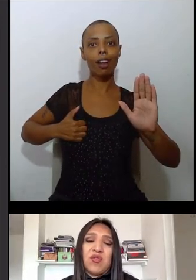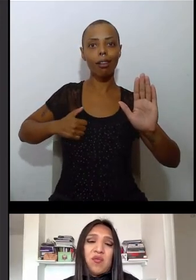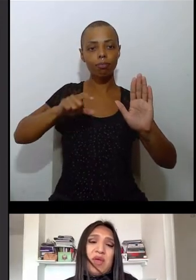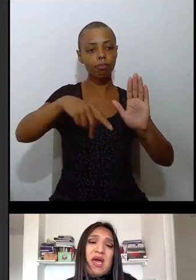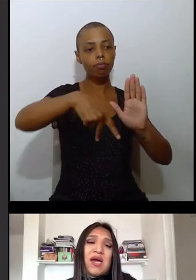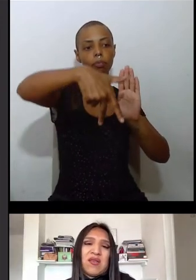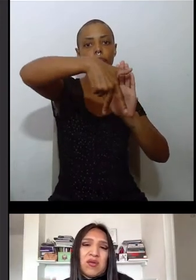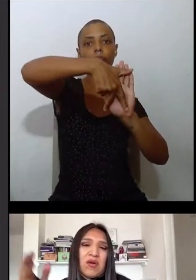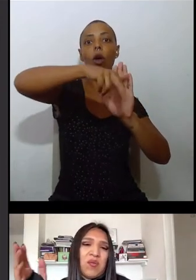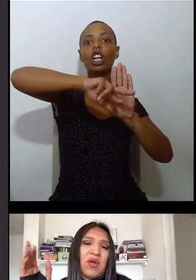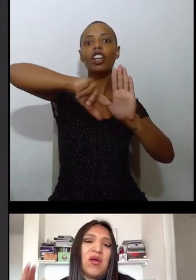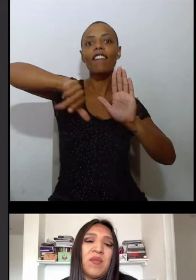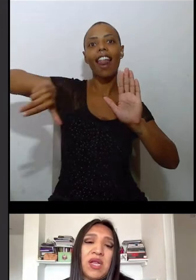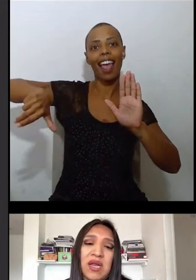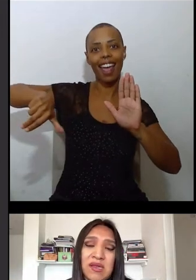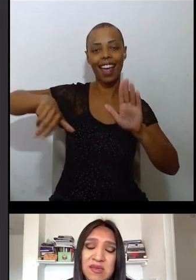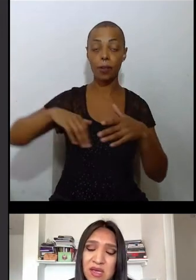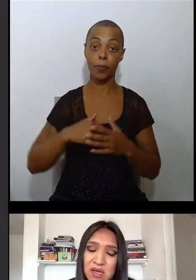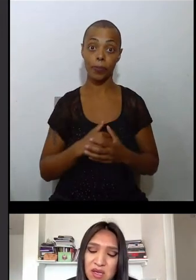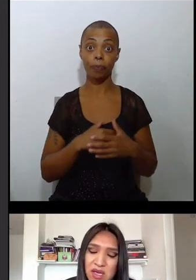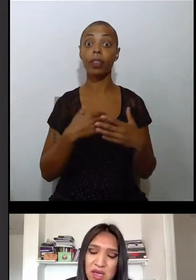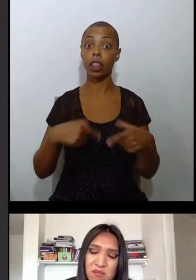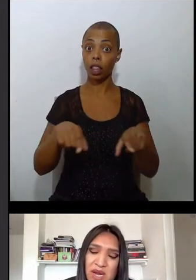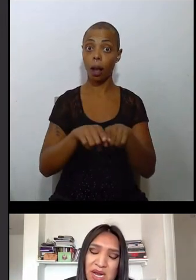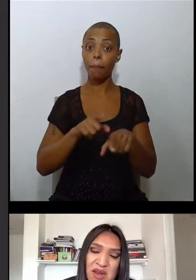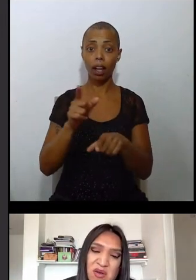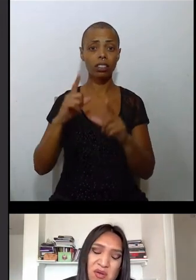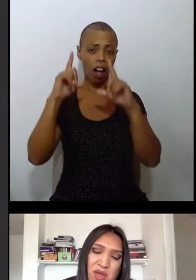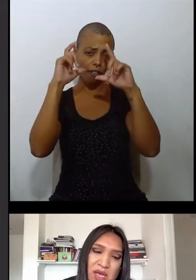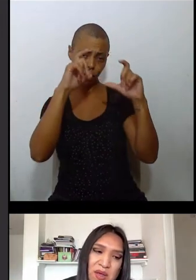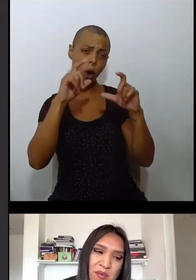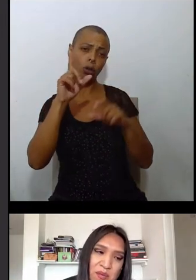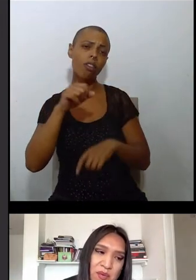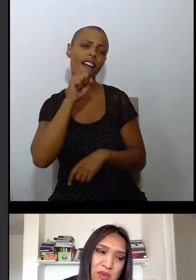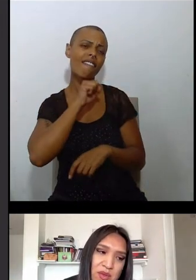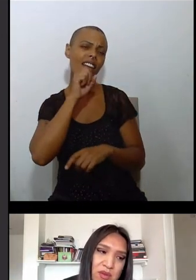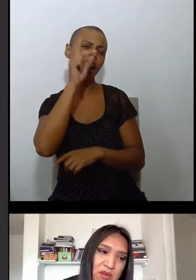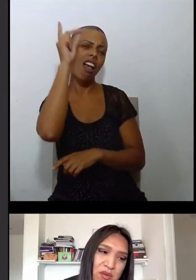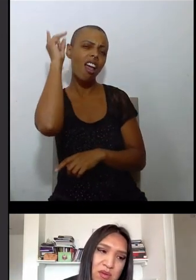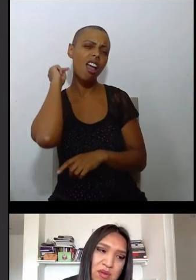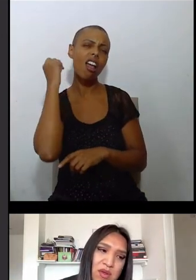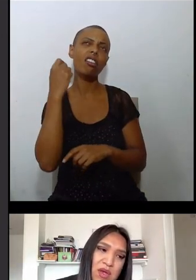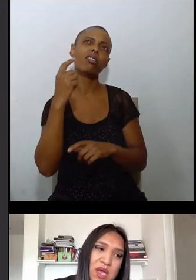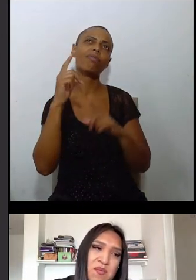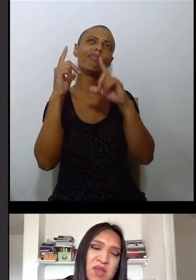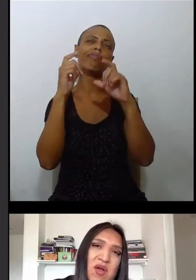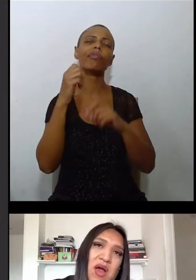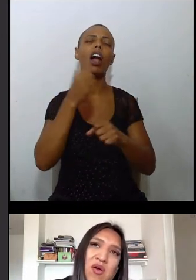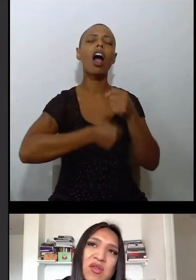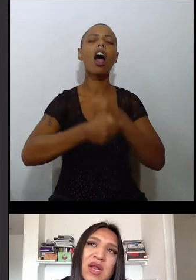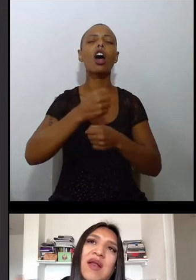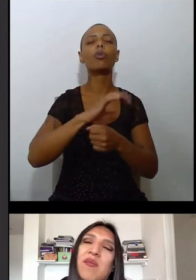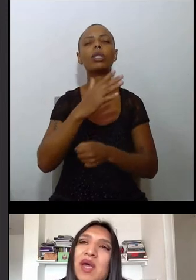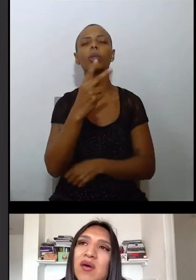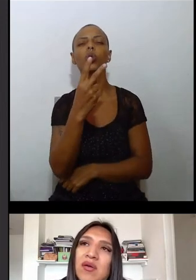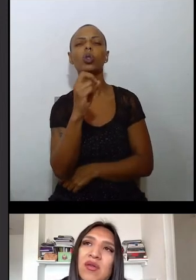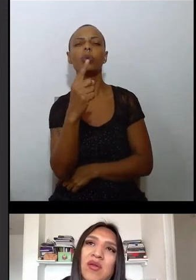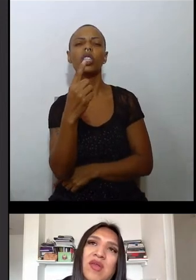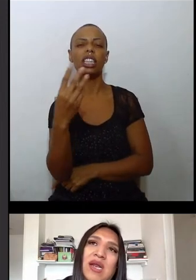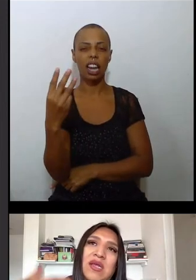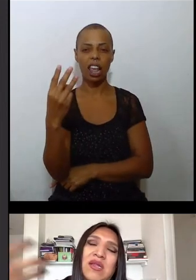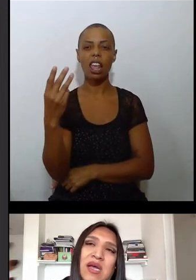the history of Argentina and at the same time these pictures are old I took them around